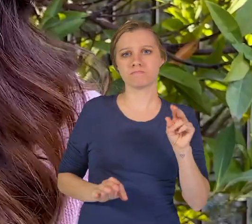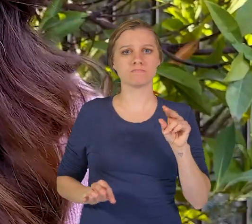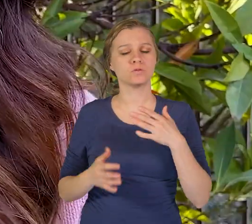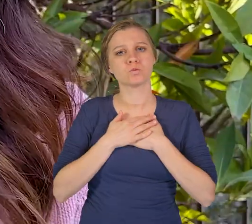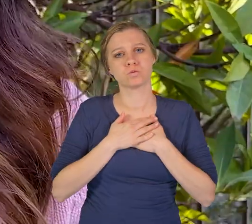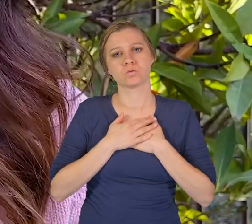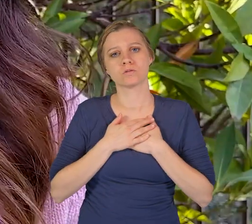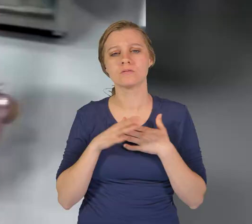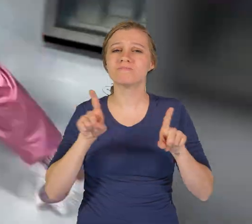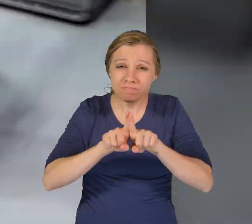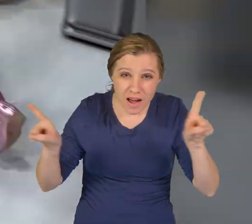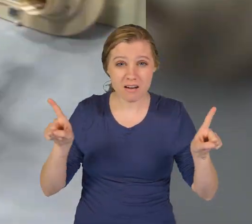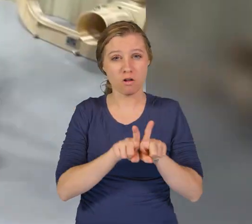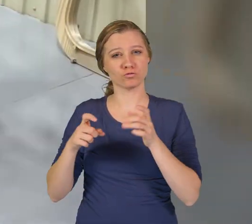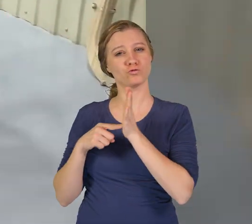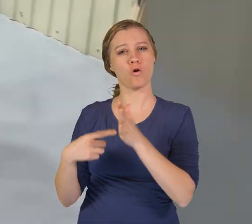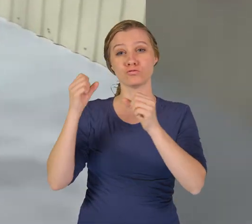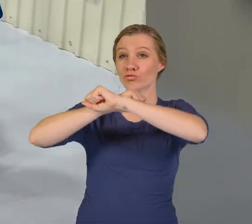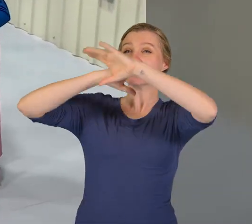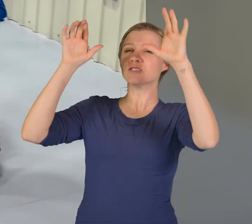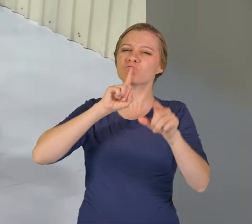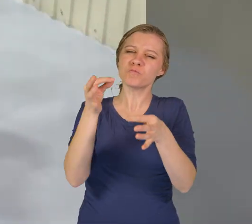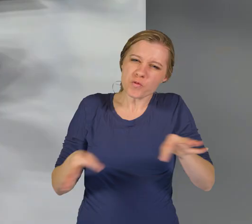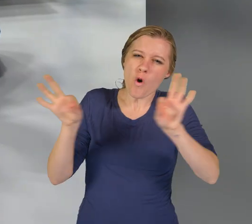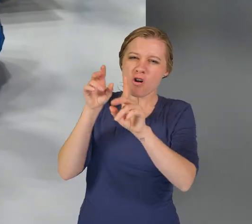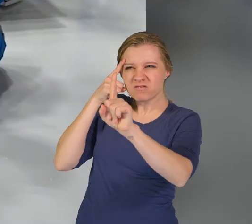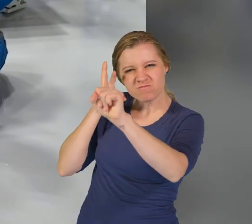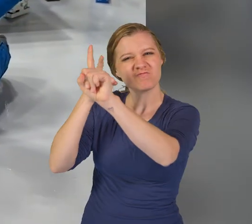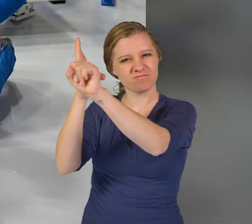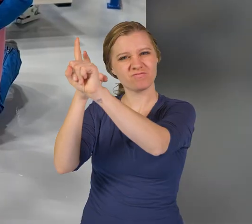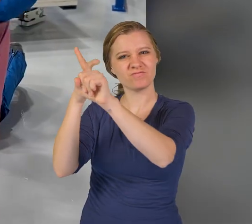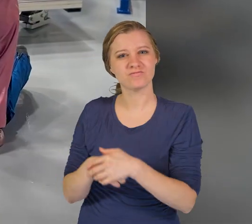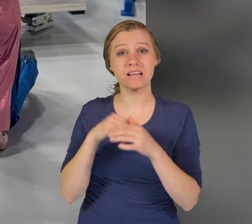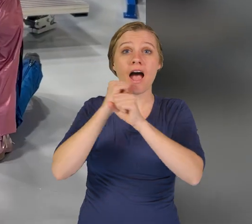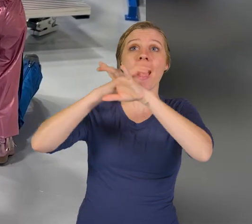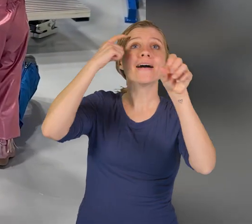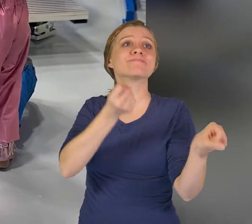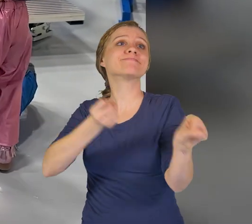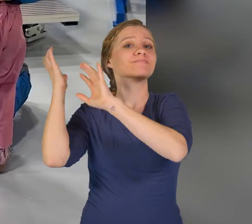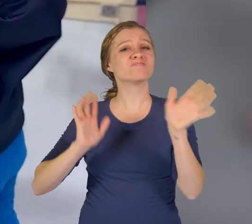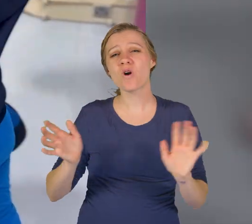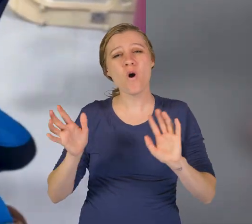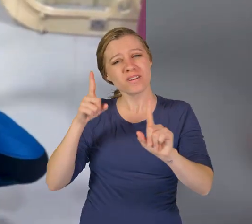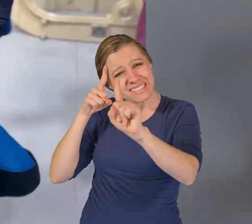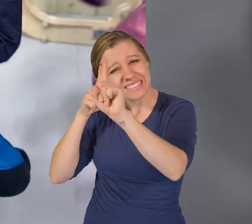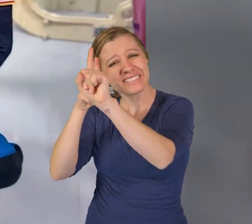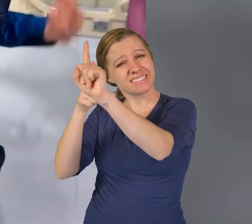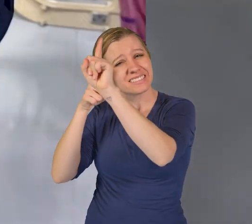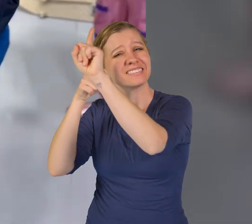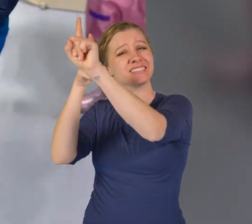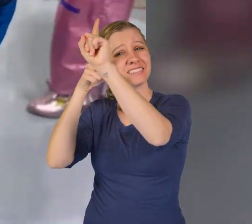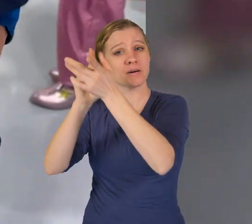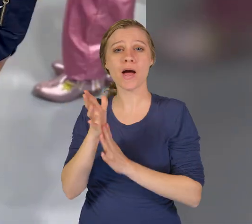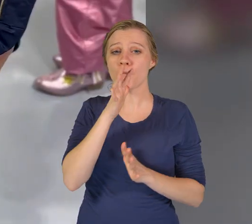risk I didn't take lightly. But I also wanted to show them that our dreams are worth fighting for. Dreams that do not simply